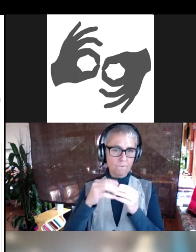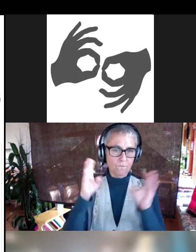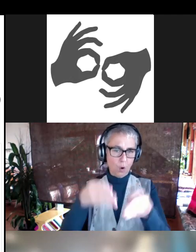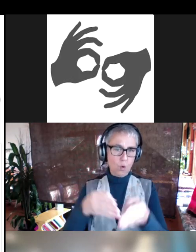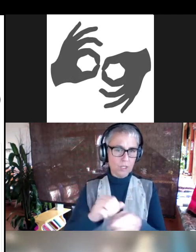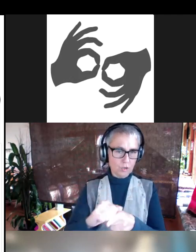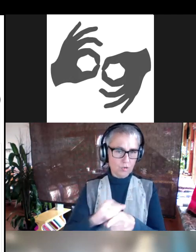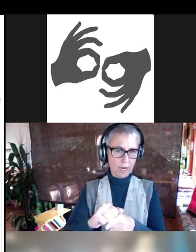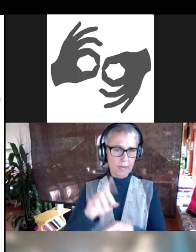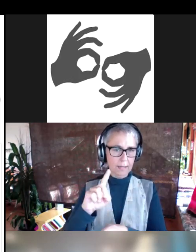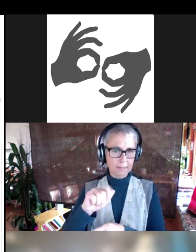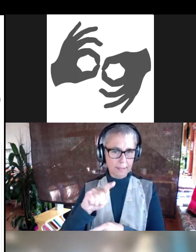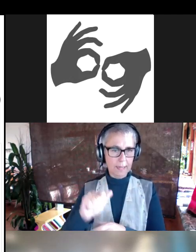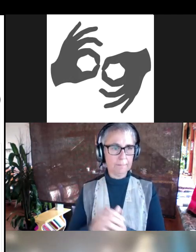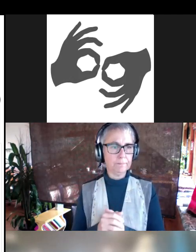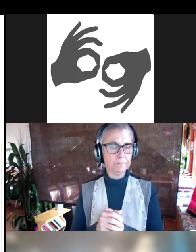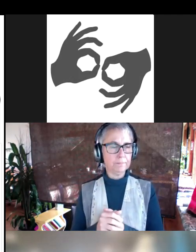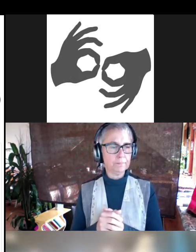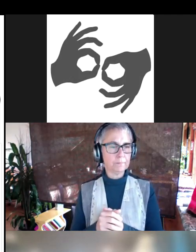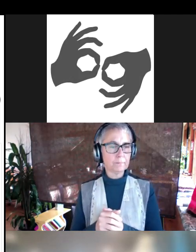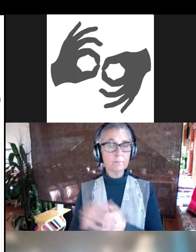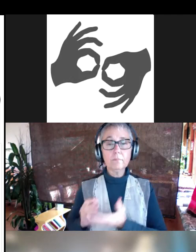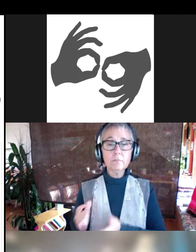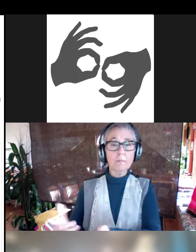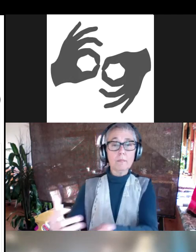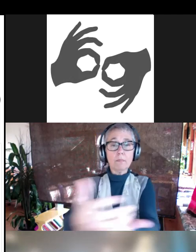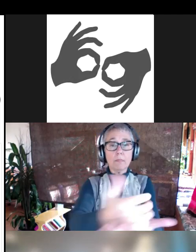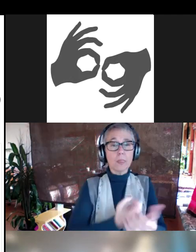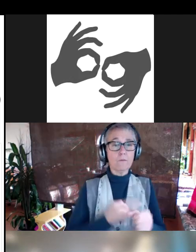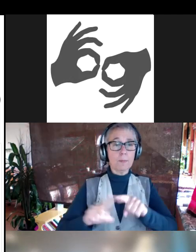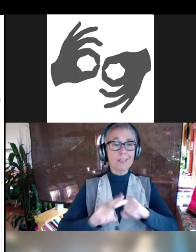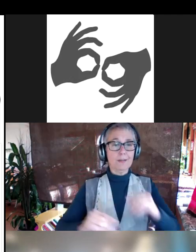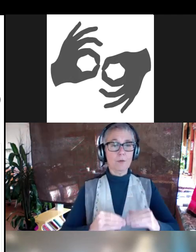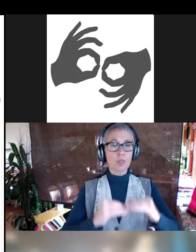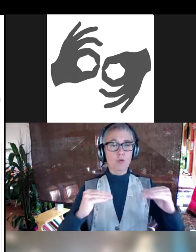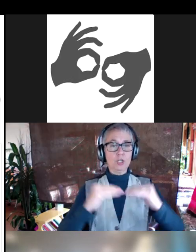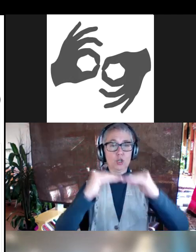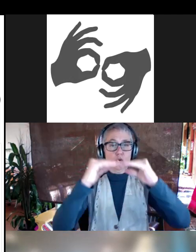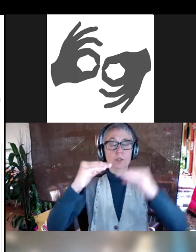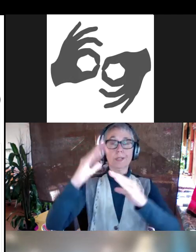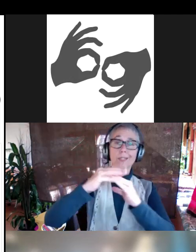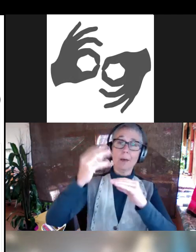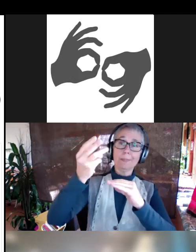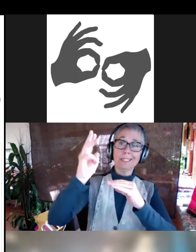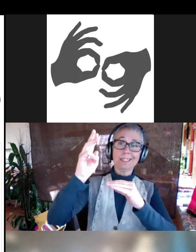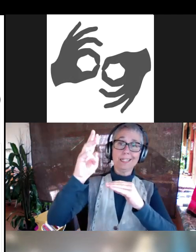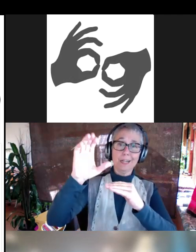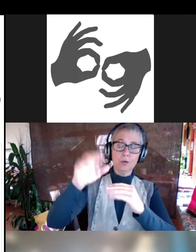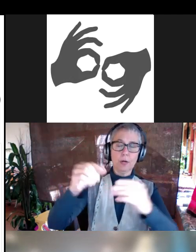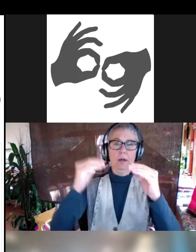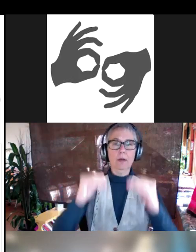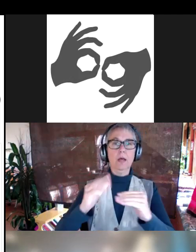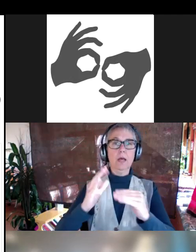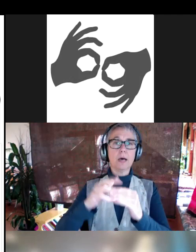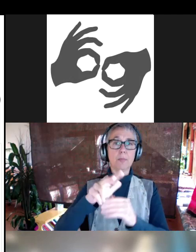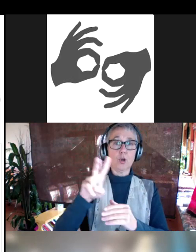now is gathering training data from those different thresholds. So like I said, gathering from the top 1600, the top 3200, and so